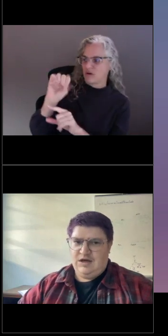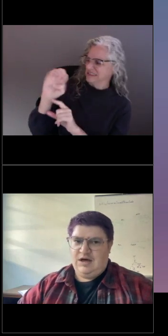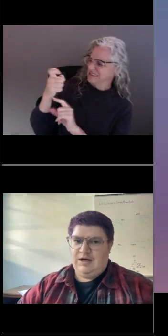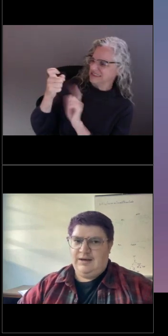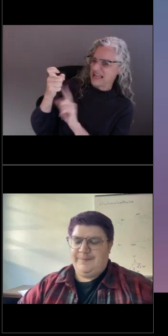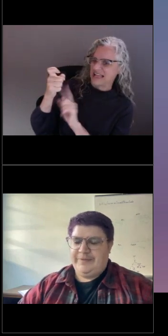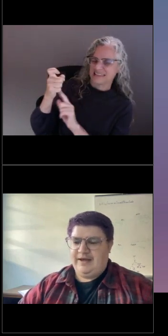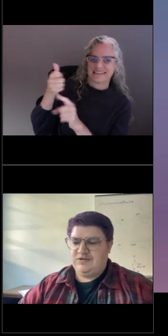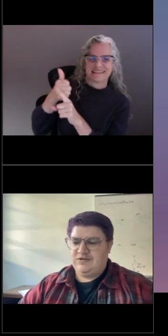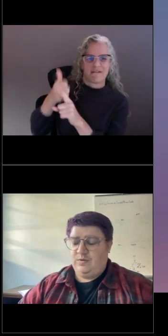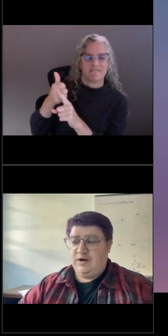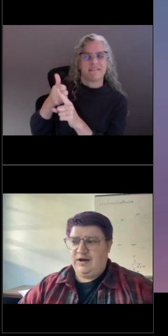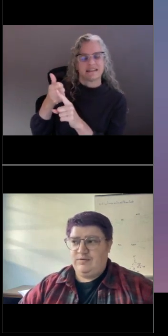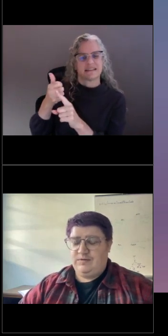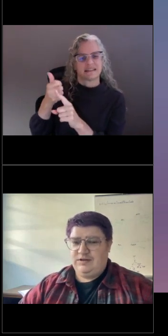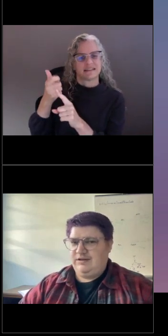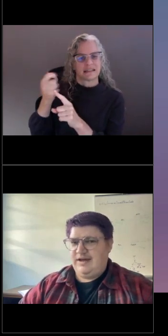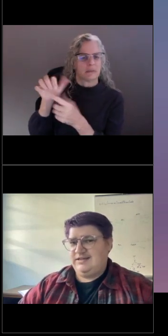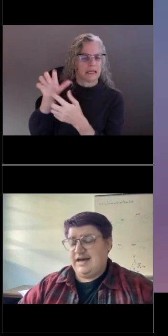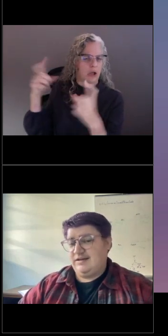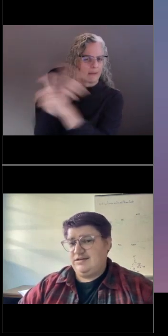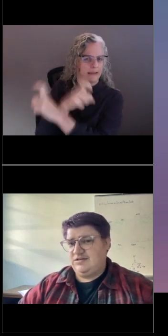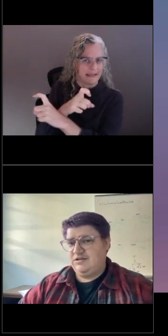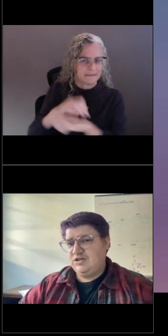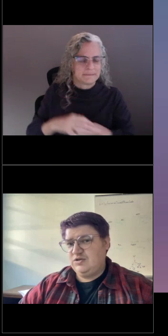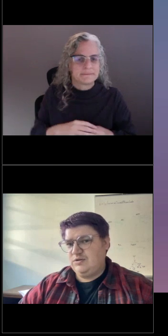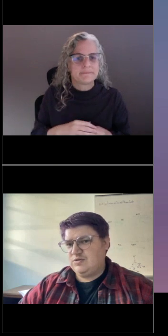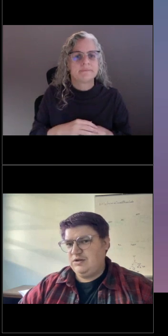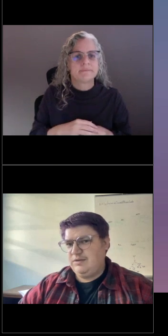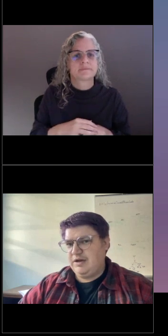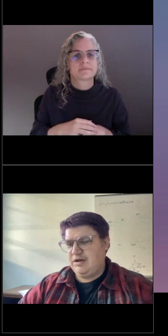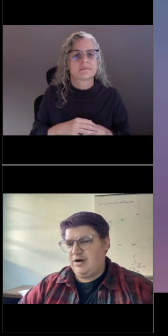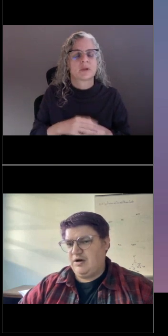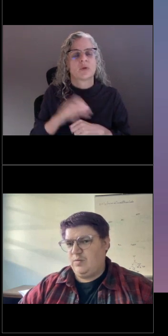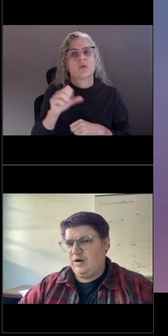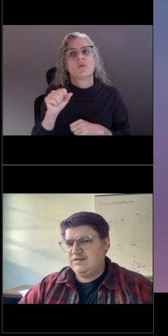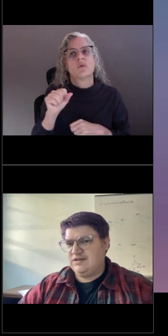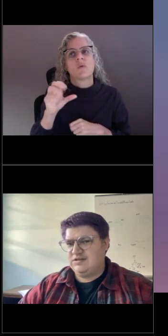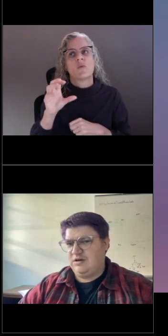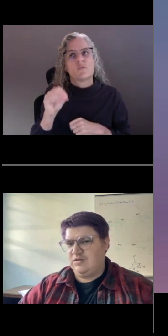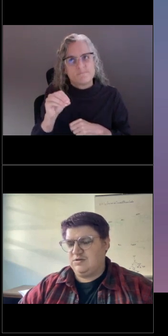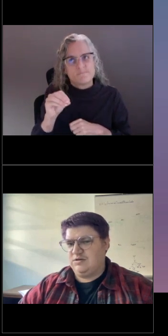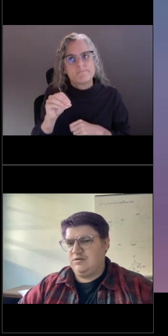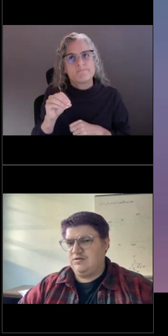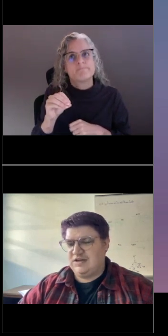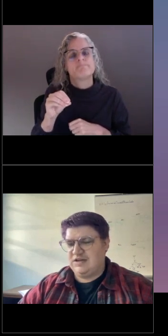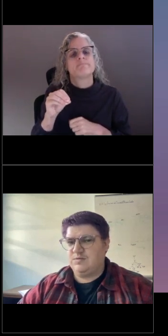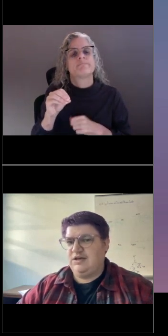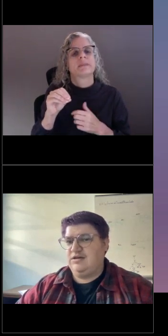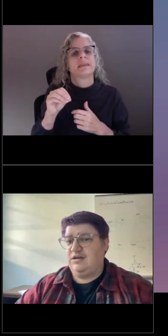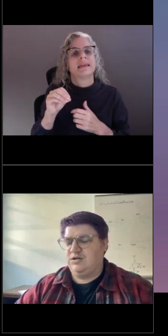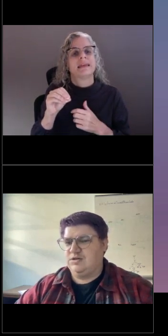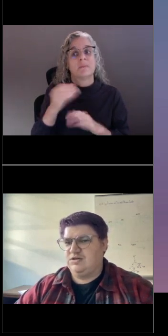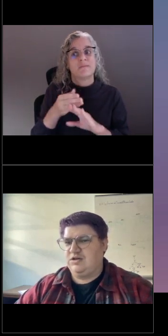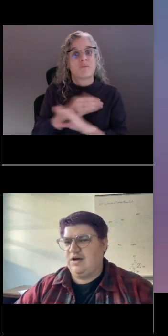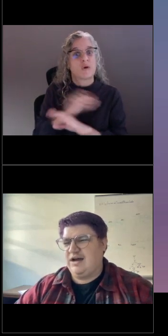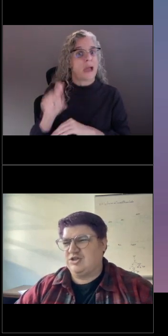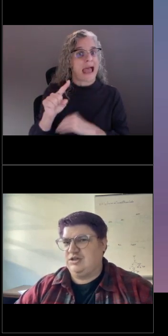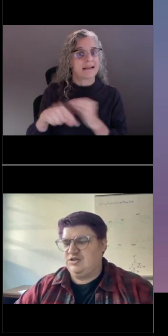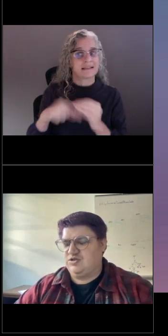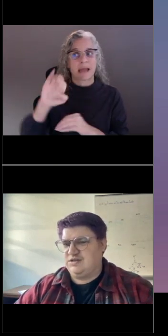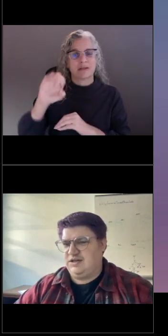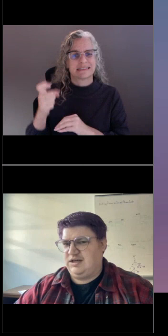sex. And so what I would really like to ask us to do is really pick apart what sex-related characteristic